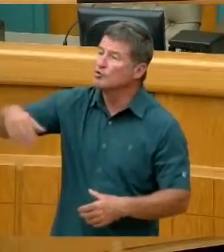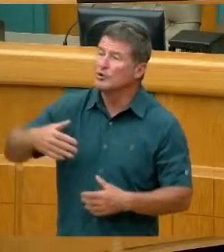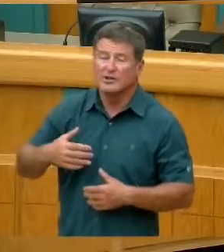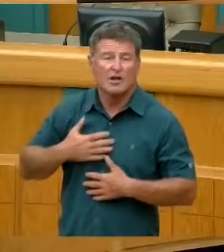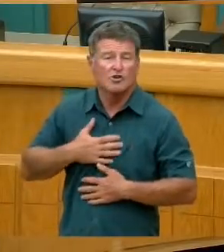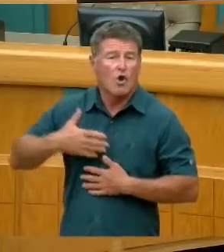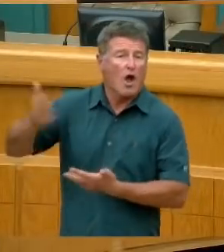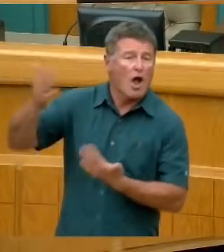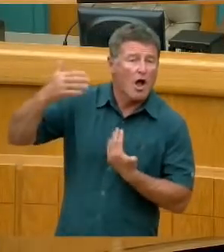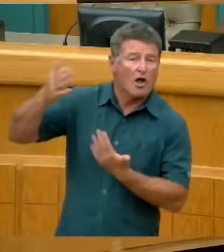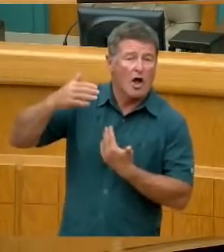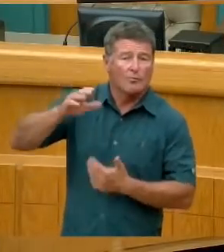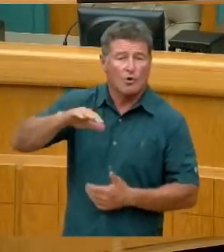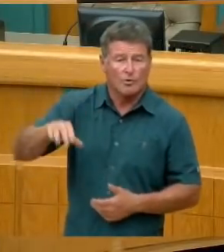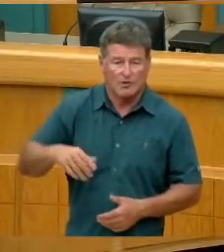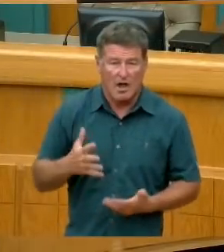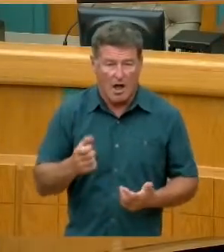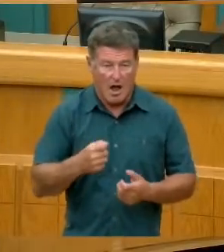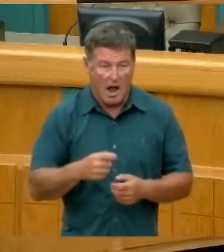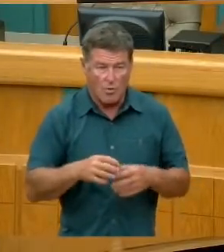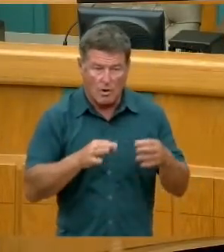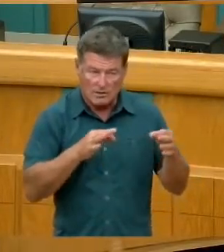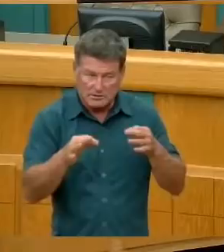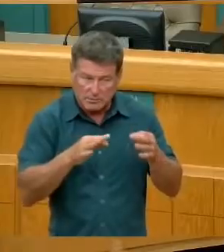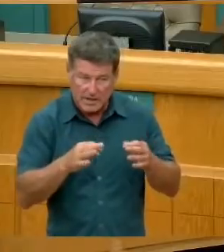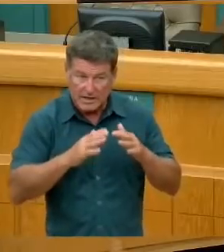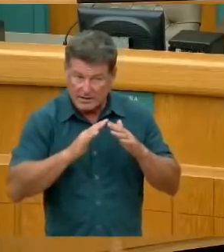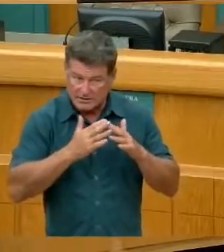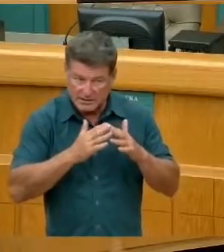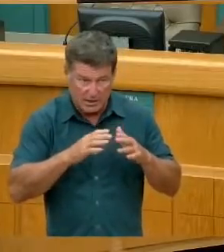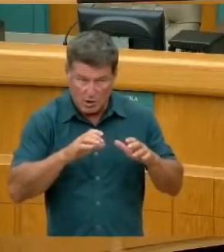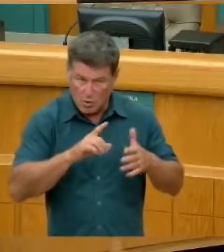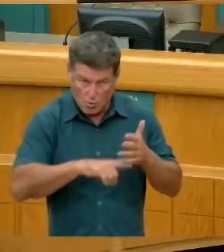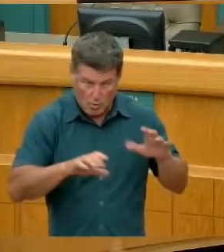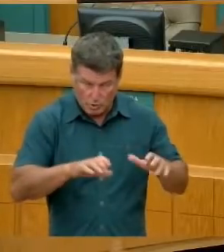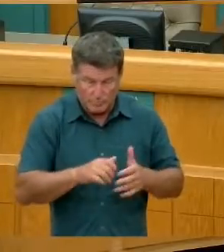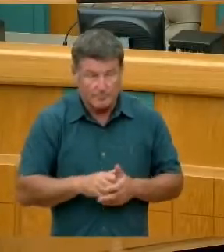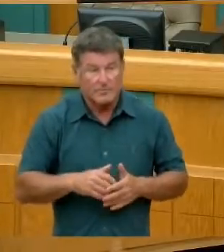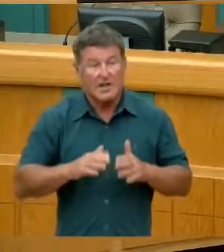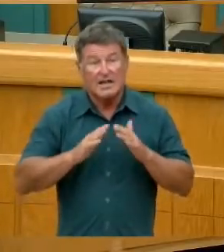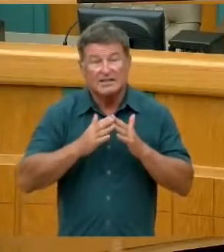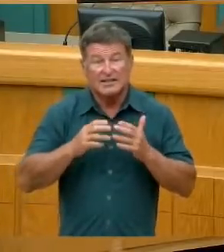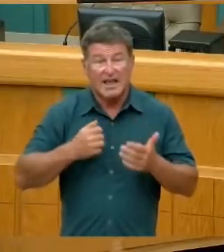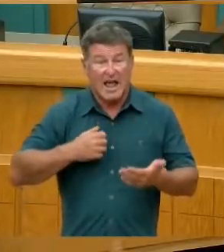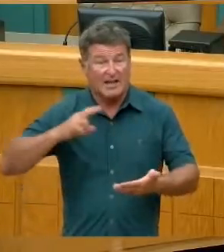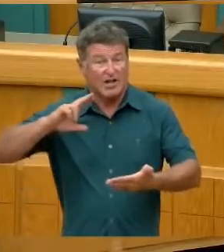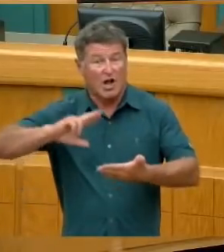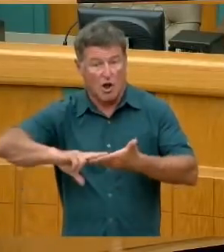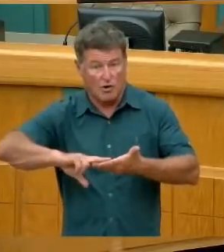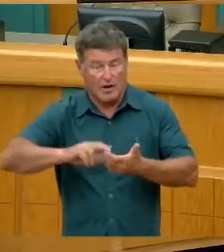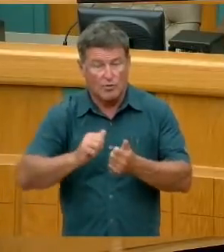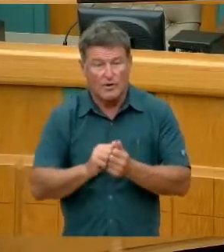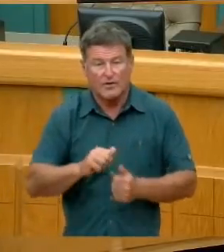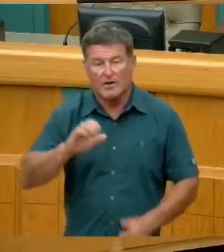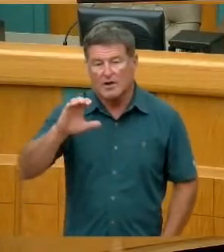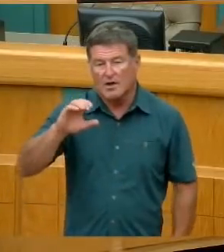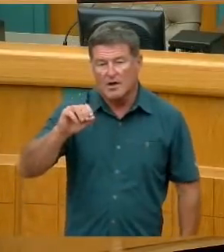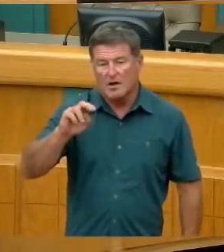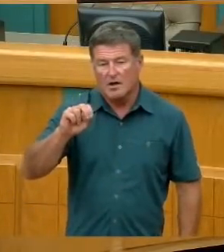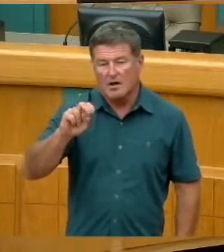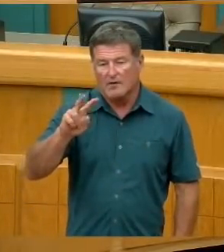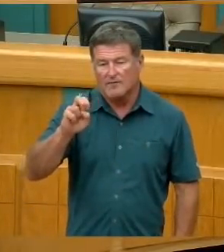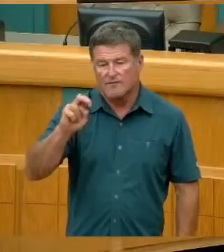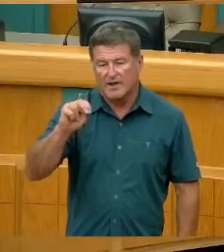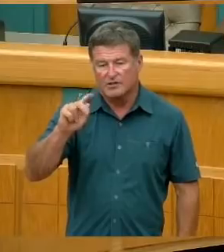Corpus Christi. And I want to clarify what we're doing as a city. So the city has a contractual relationship